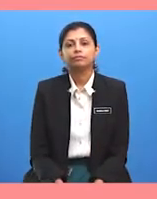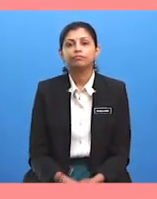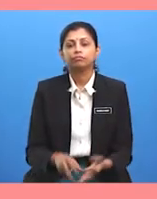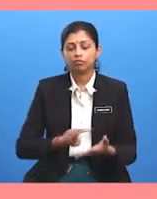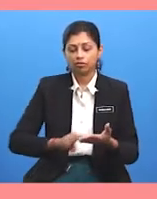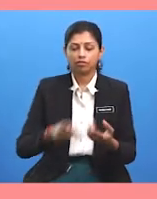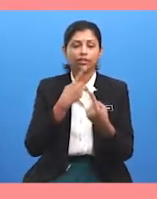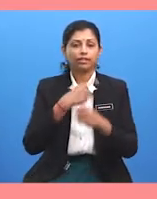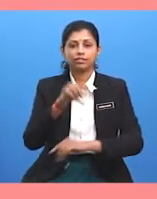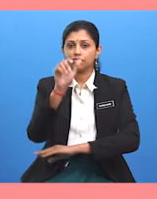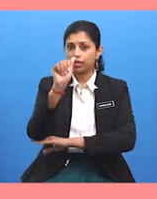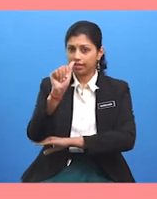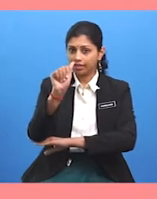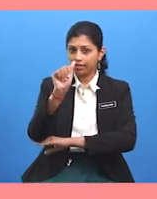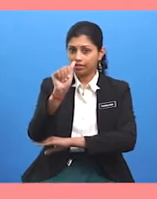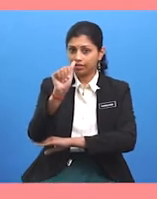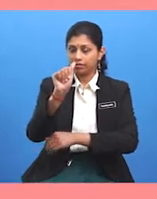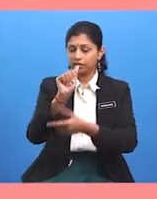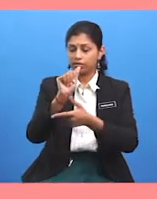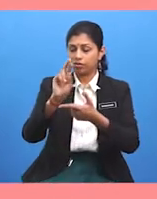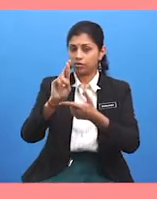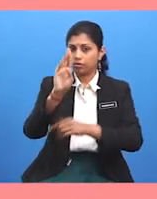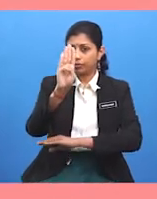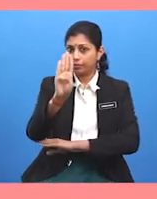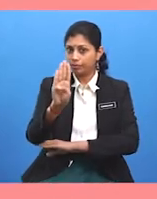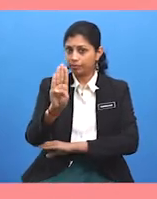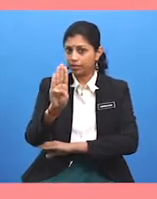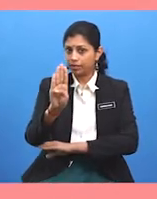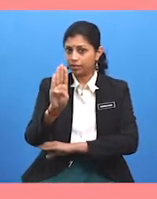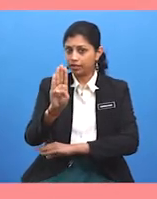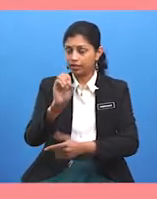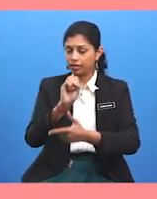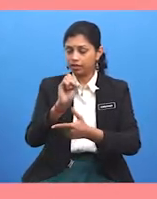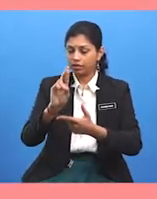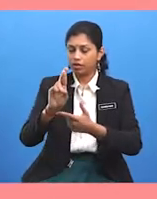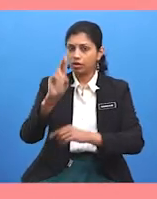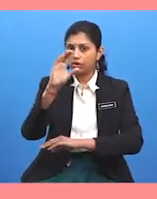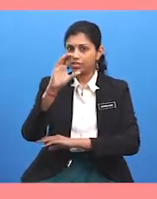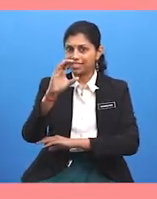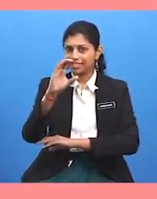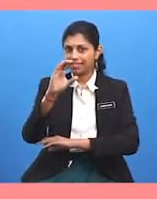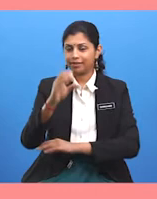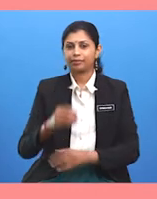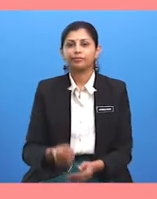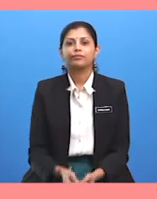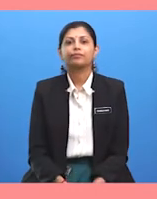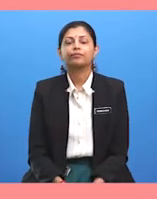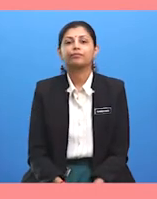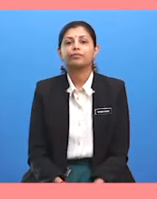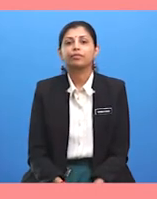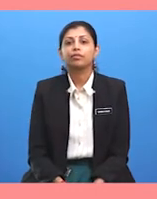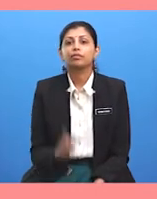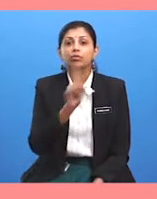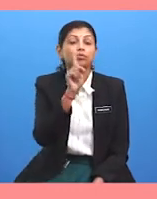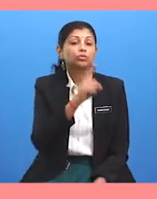He was a college dropout? Or B. He helped his fellow friends to design a college